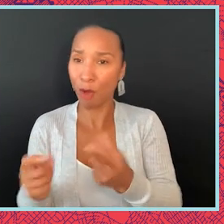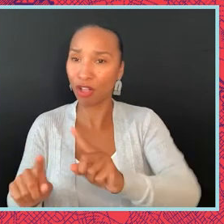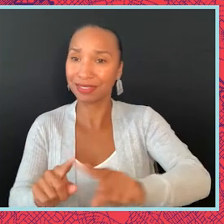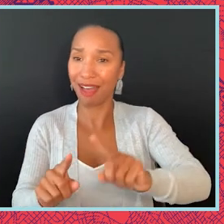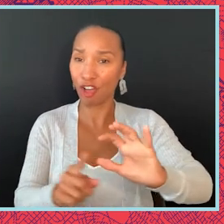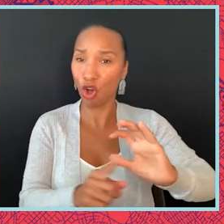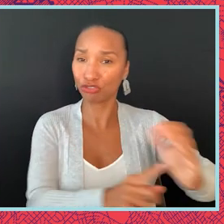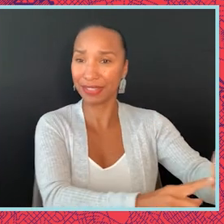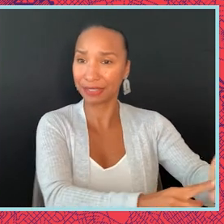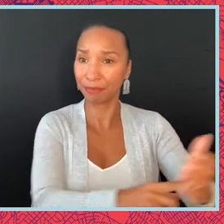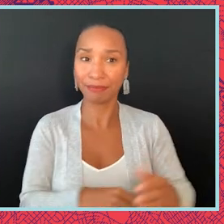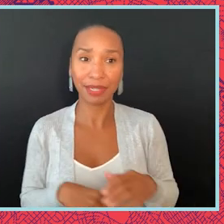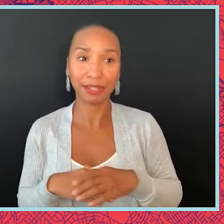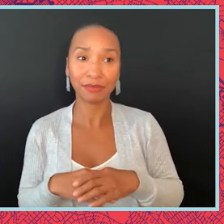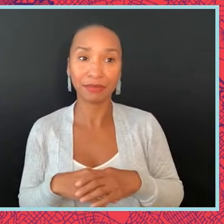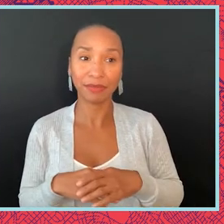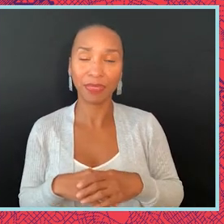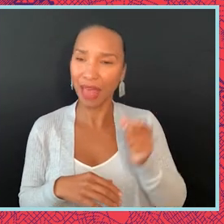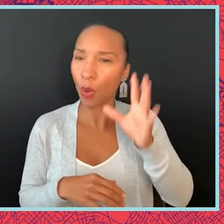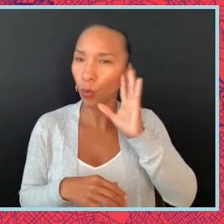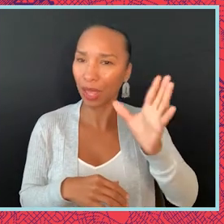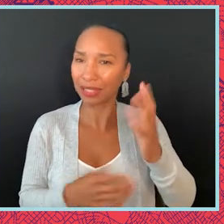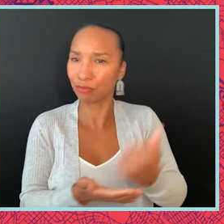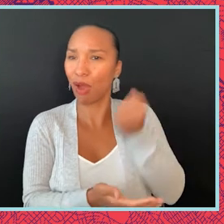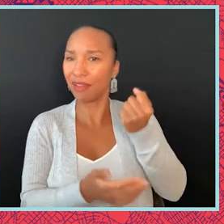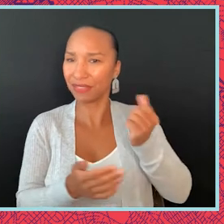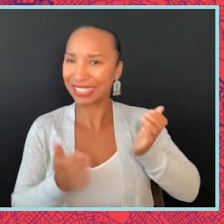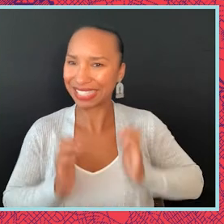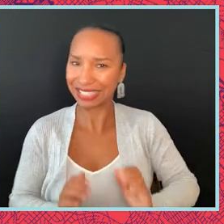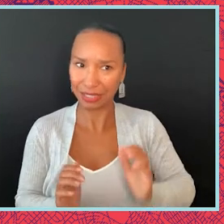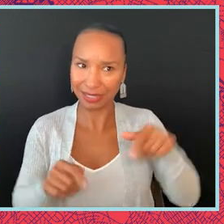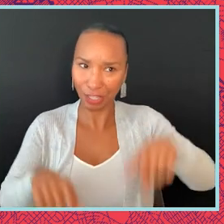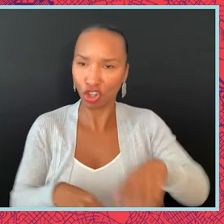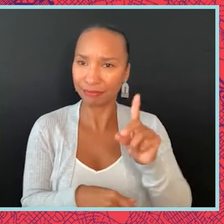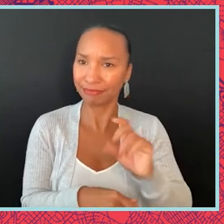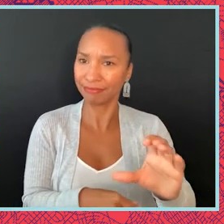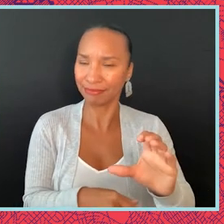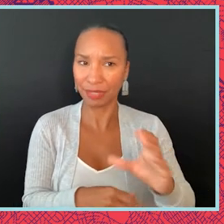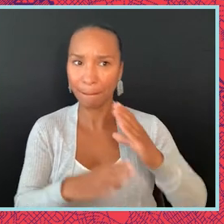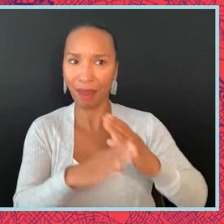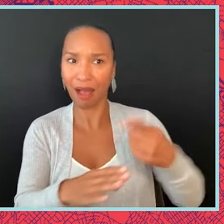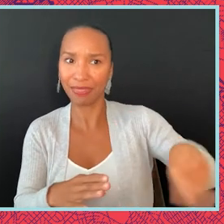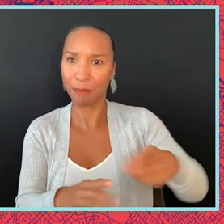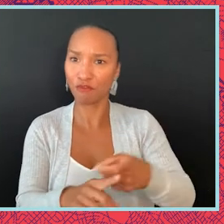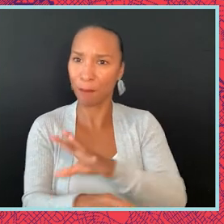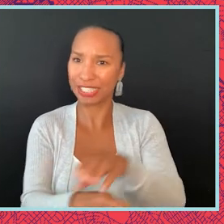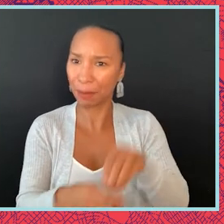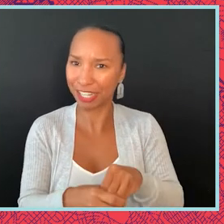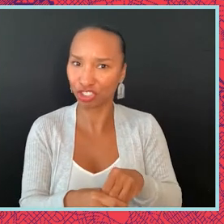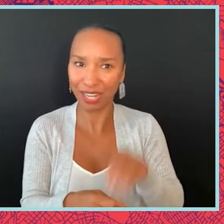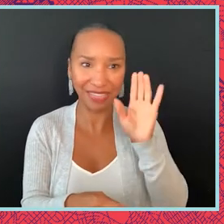have democracy and deprive the citizens of the District of Columbia of